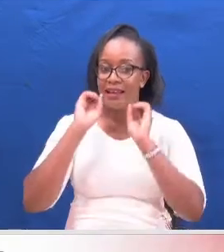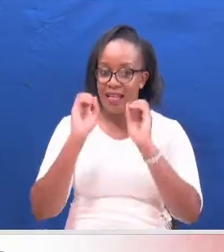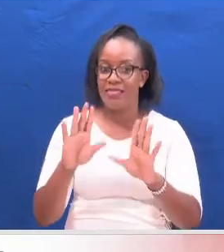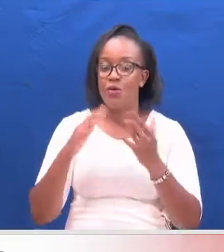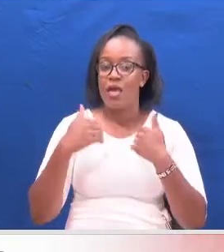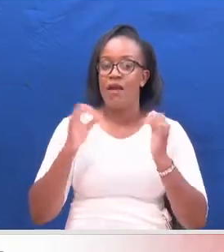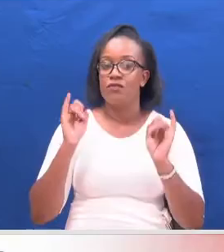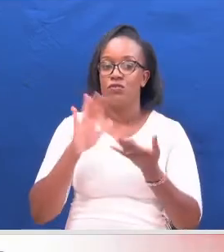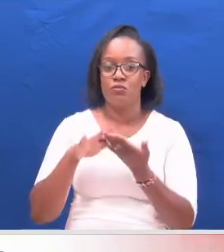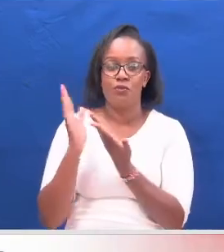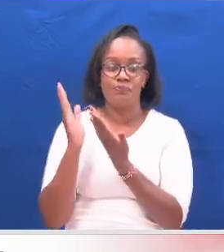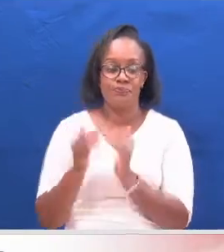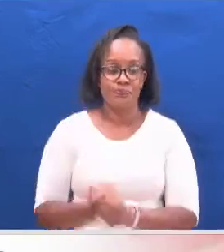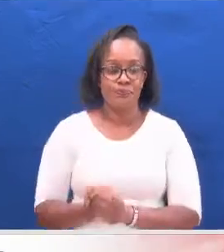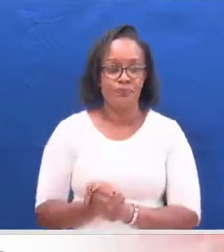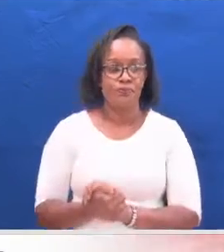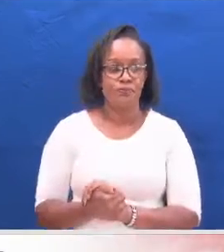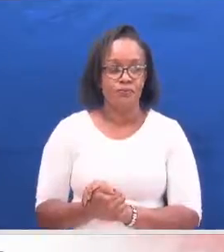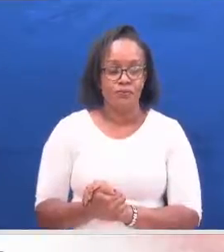Kilemi has the details.